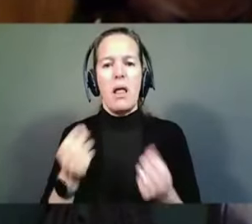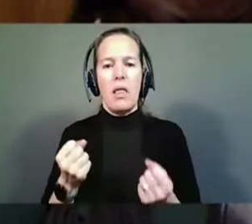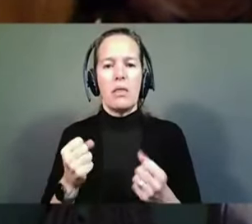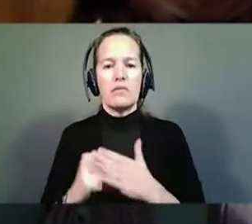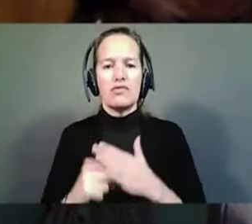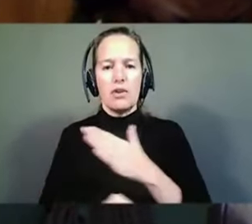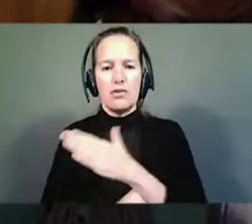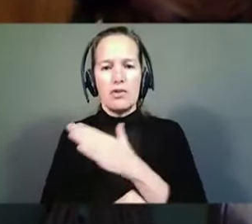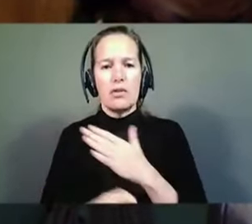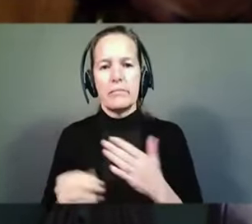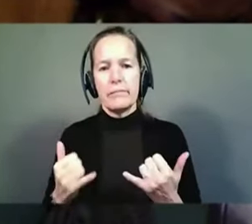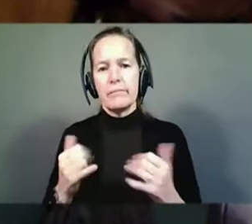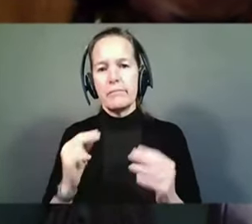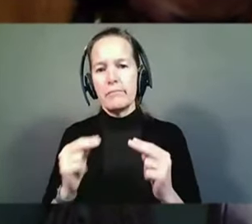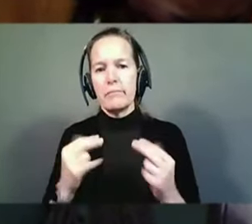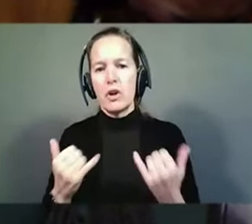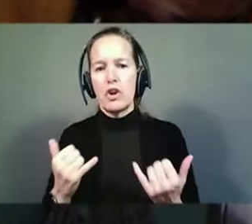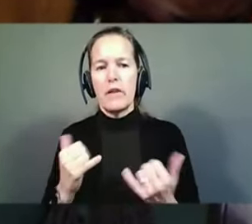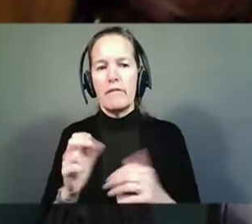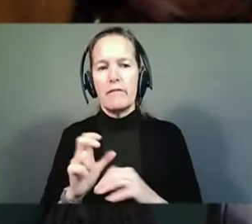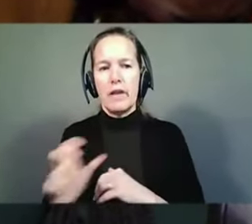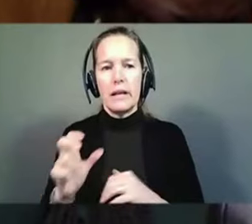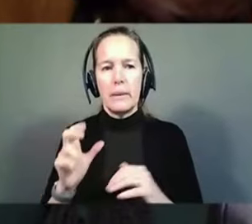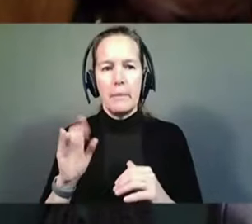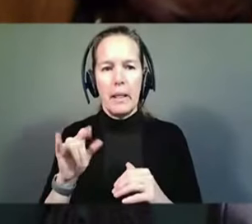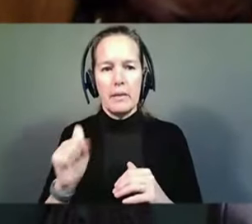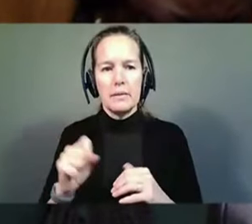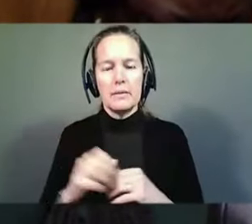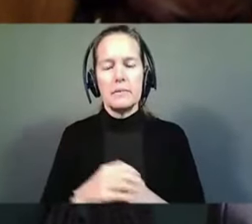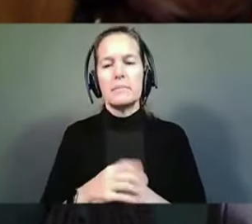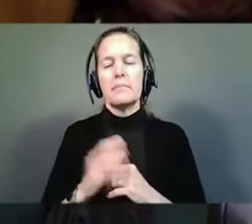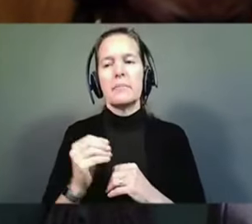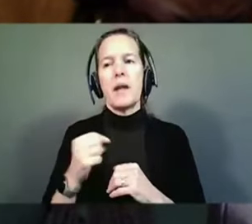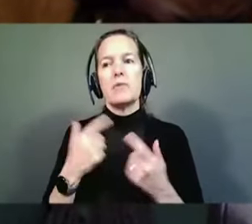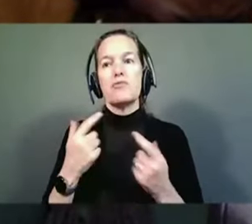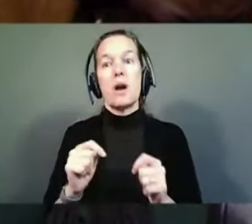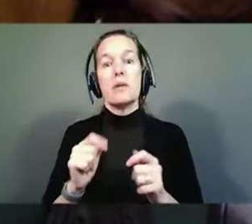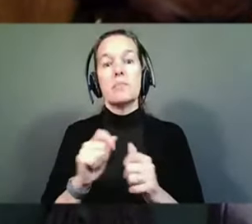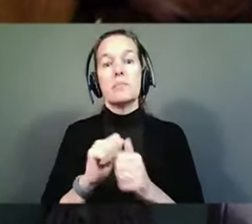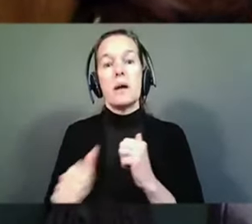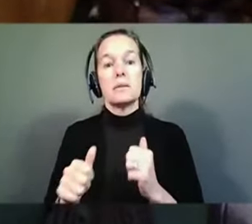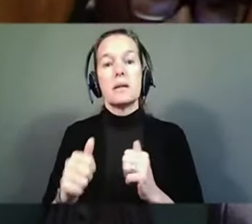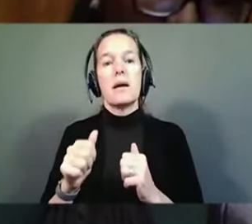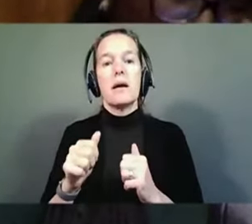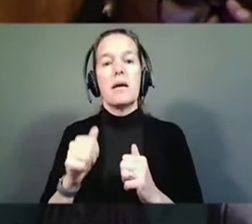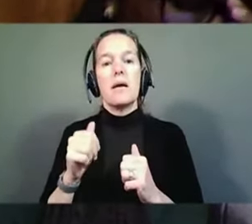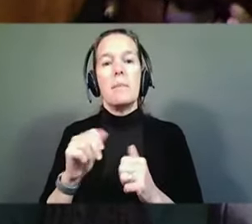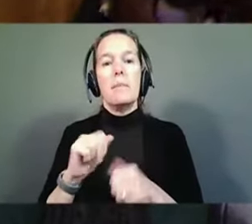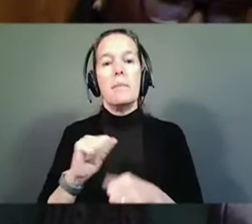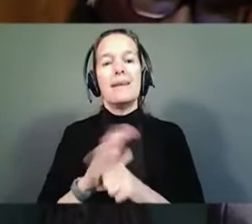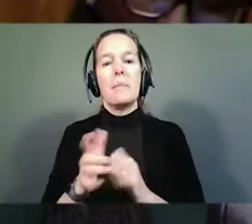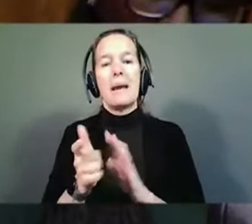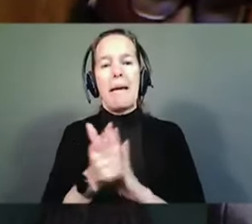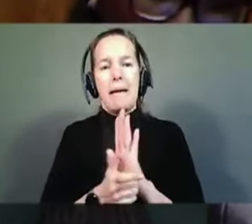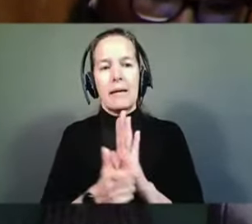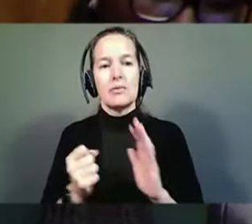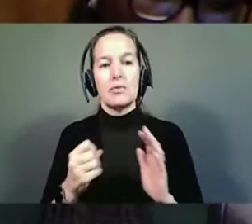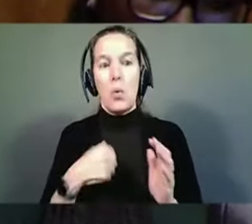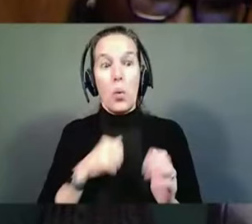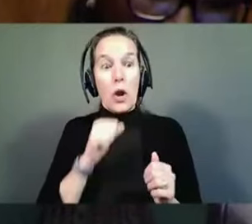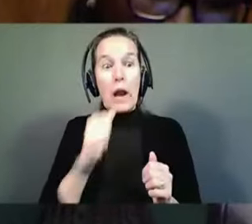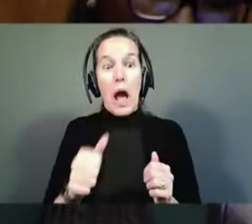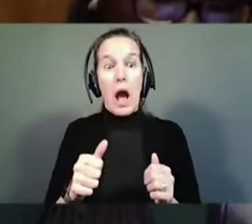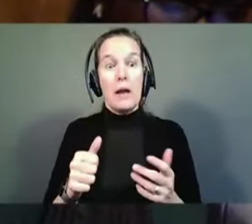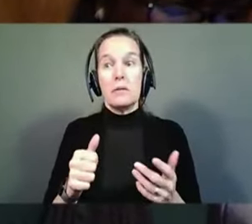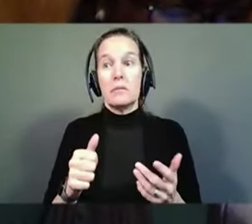I fought very hard to pass my Prevent Pandemics Act to make sure that we would not be caught so unprepared for whatever the next